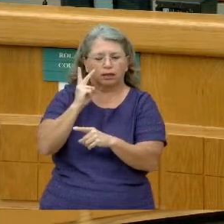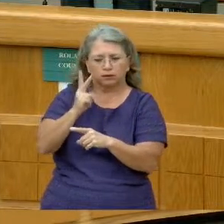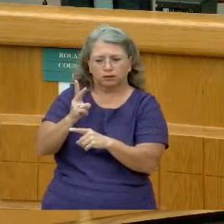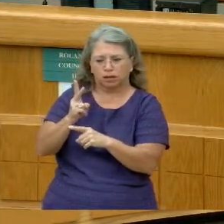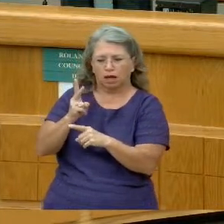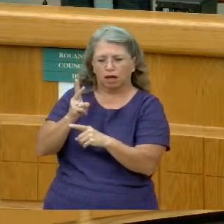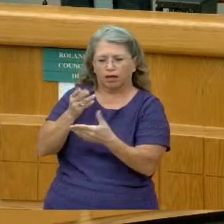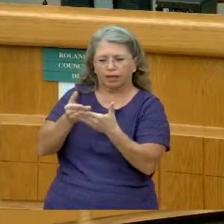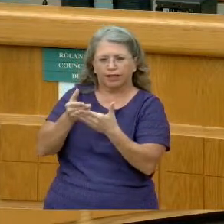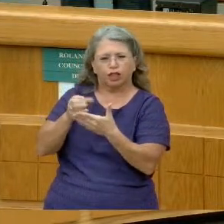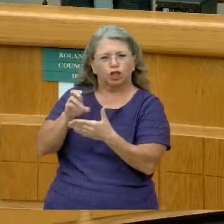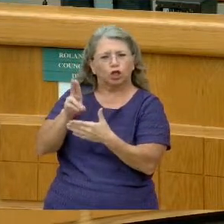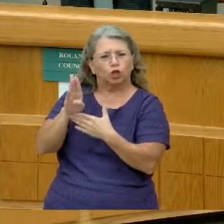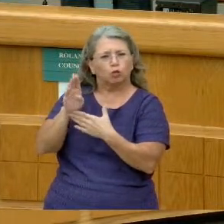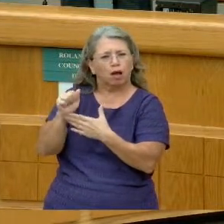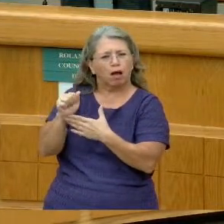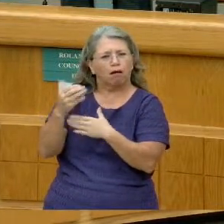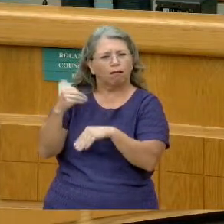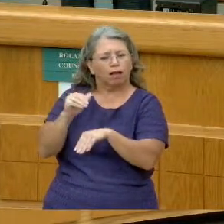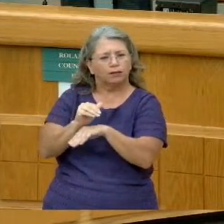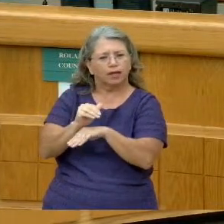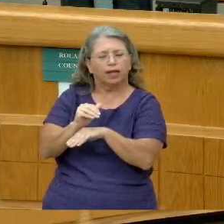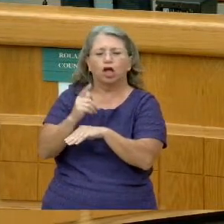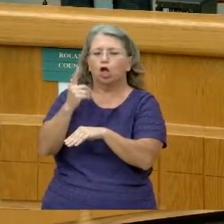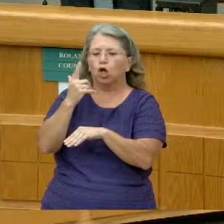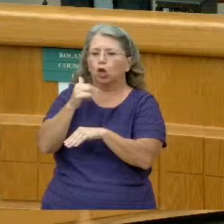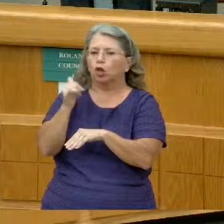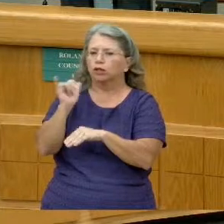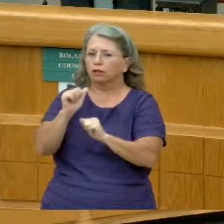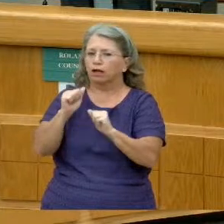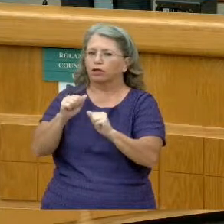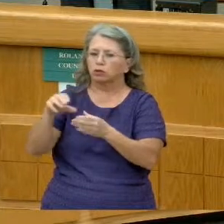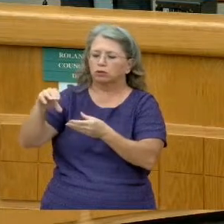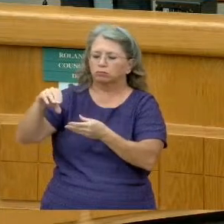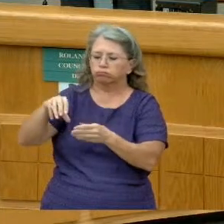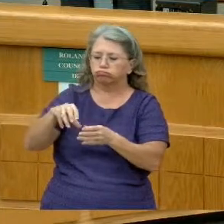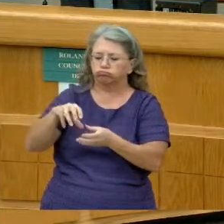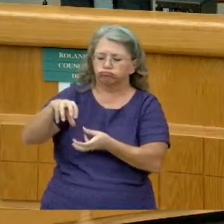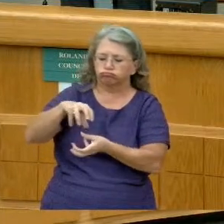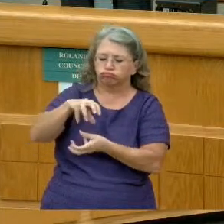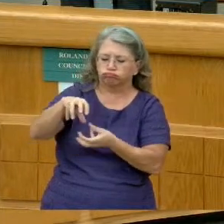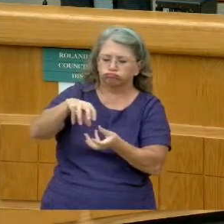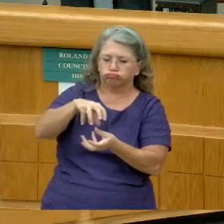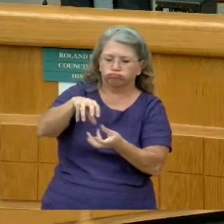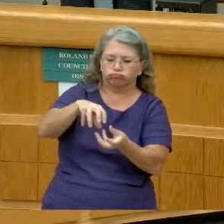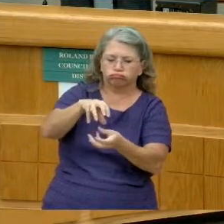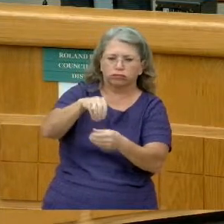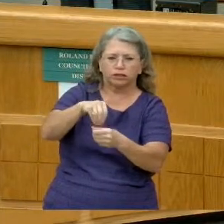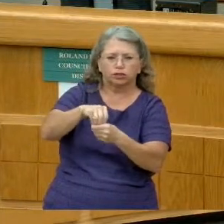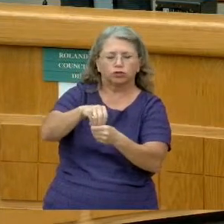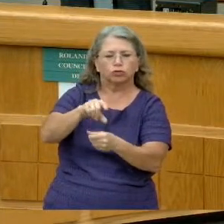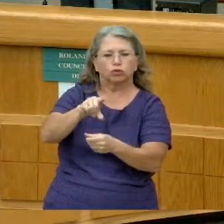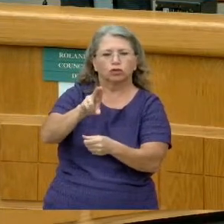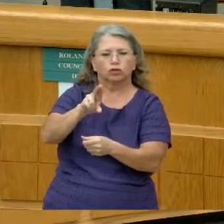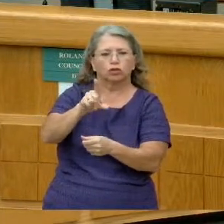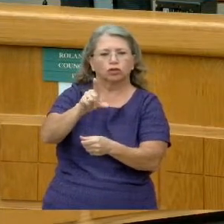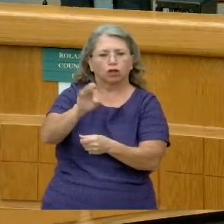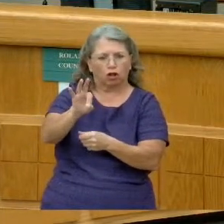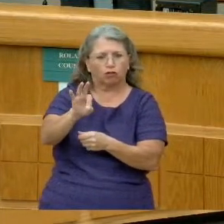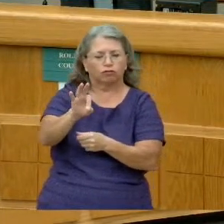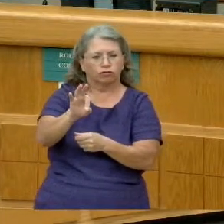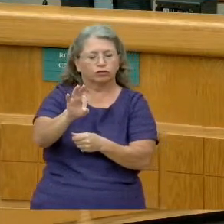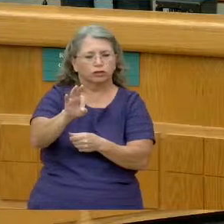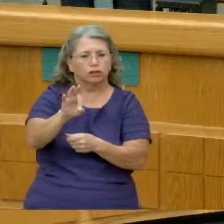and that looks like it has some good chance of coming into the Gulf of Mexico, and particularly the Western Gulf. And so I want us to